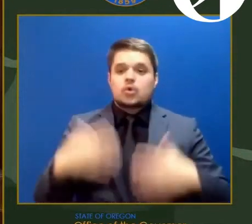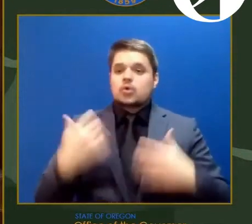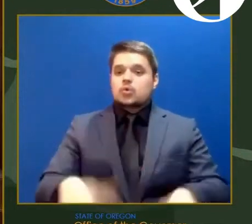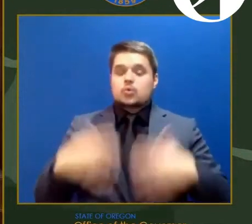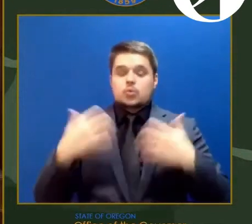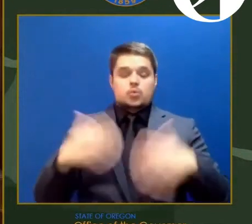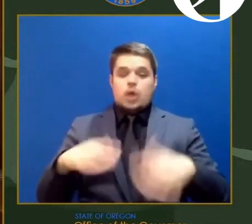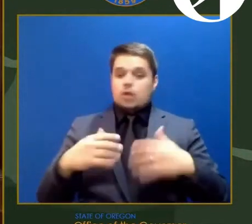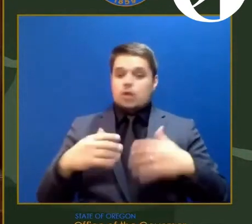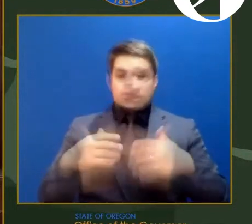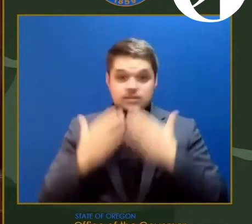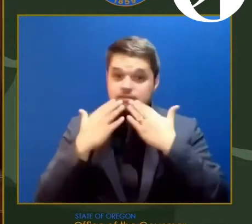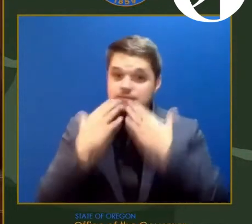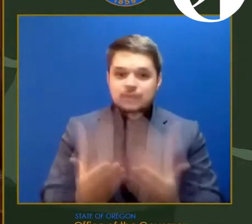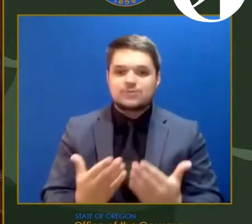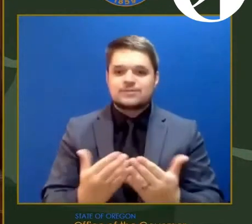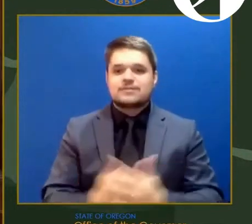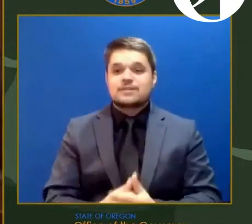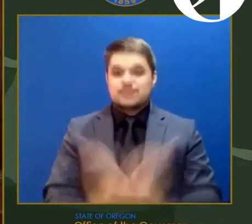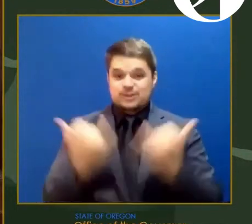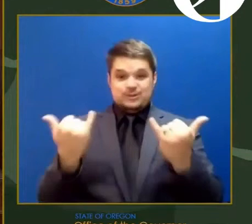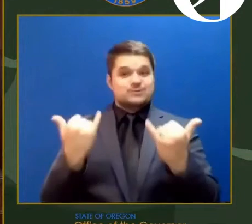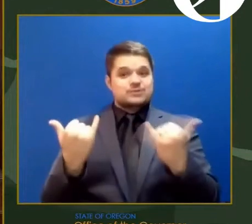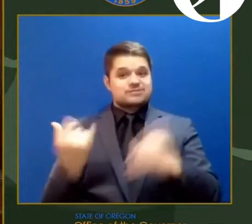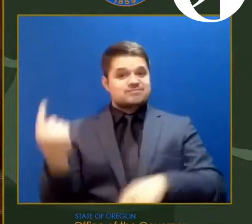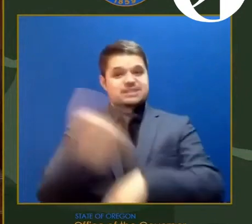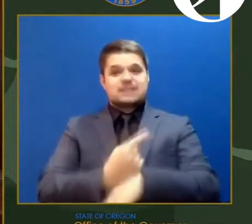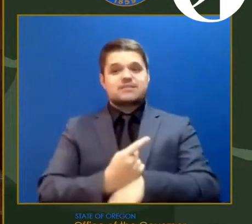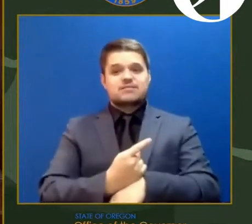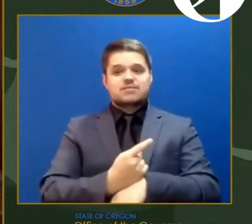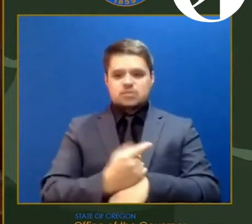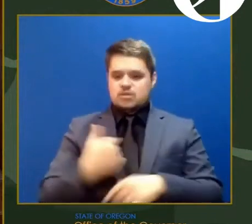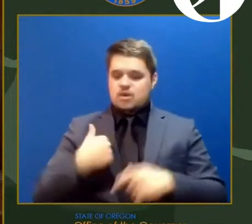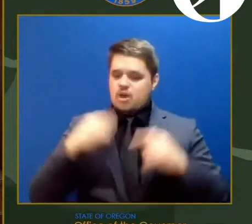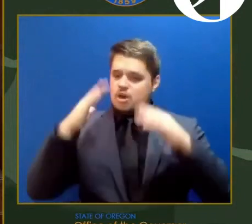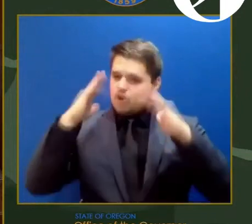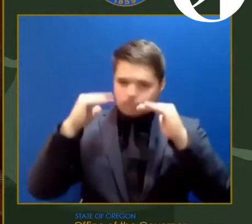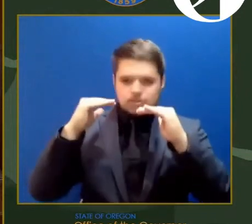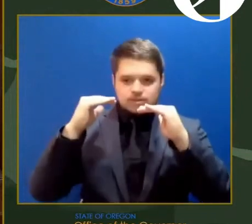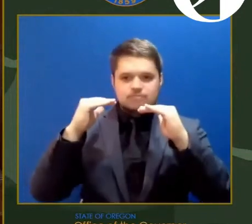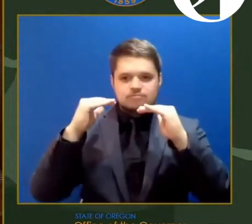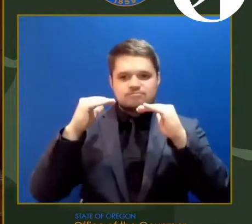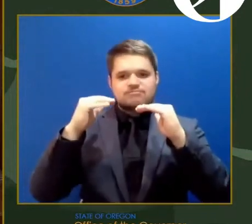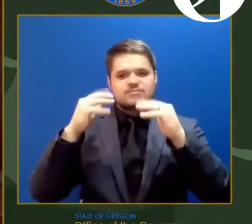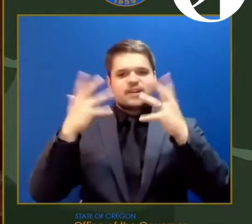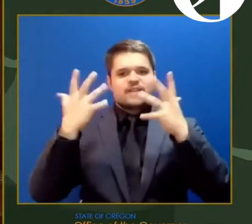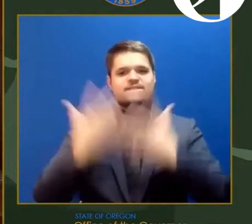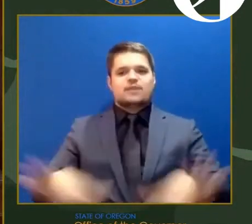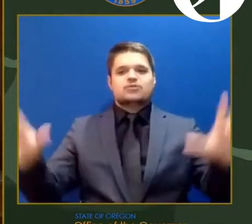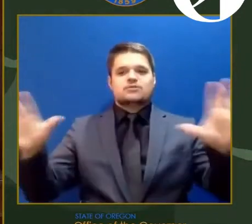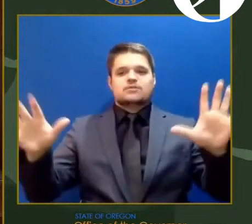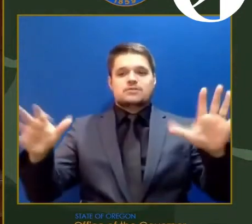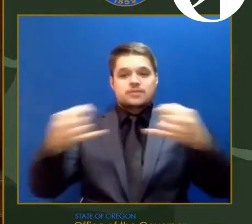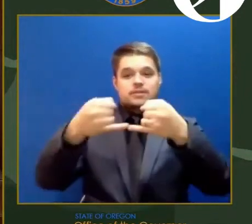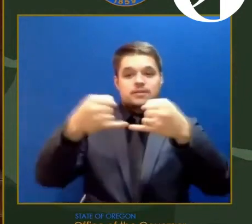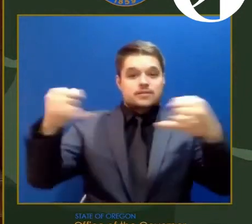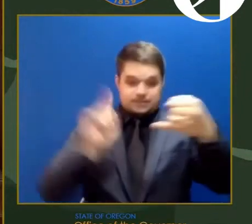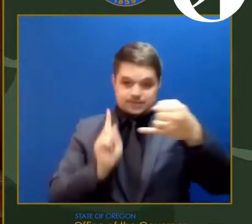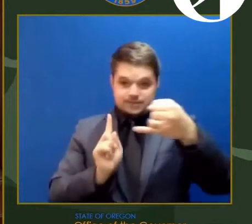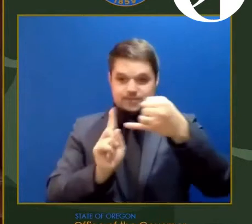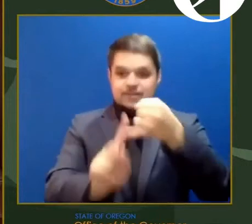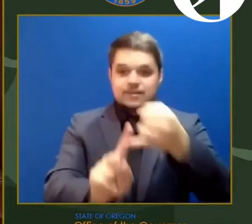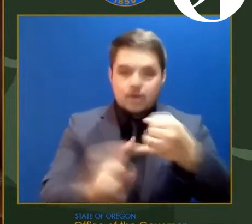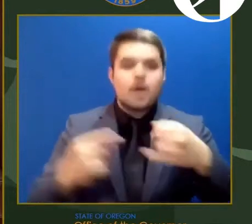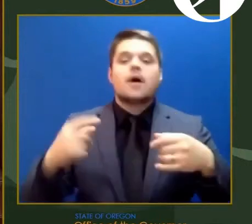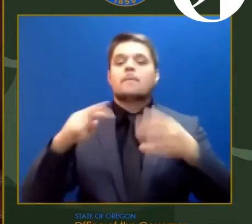this conversation full of hope, with the finish line in sight and our eyes on the horizon. We have